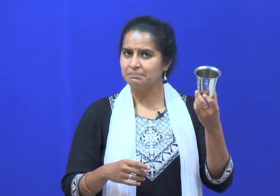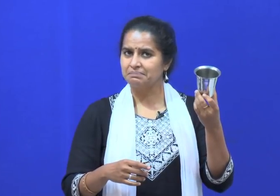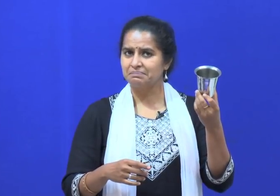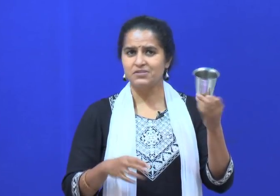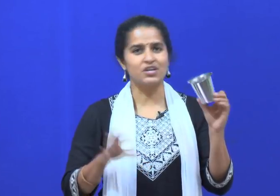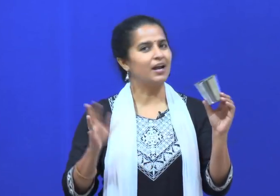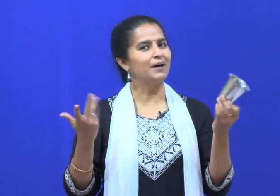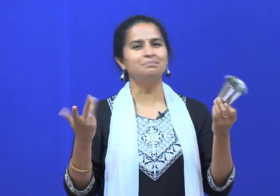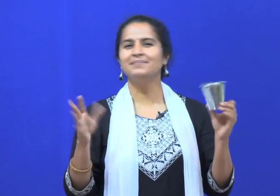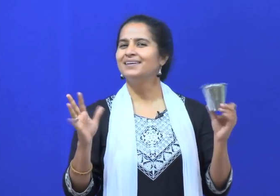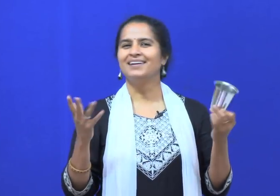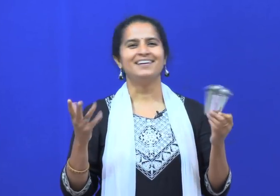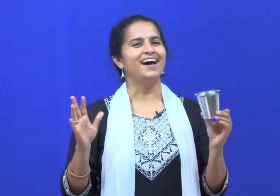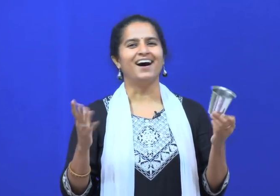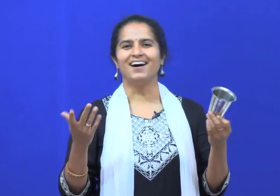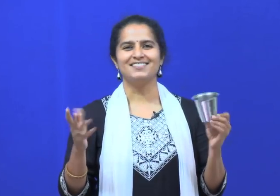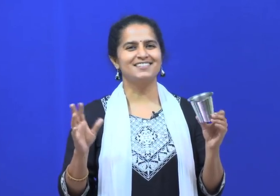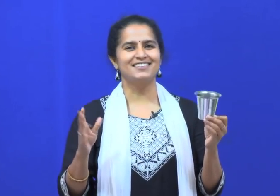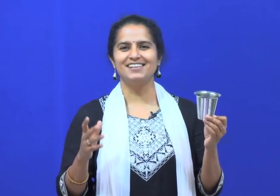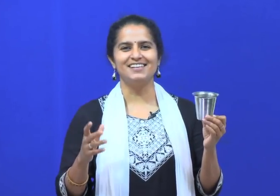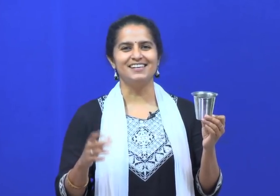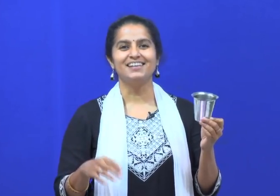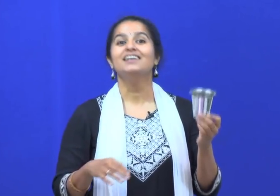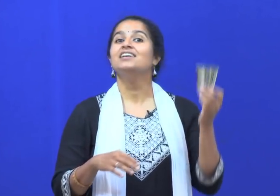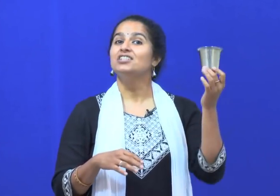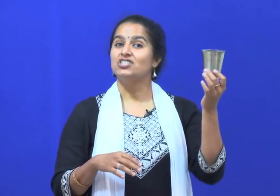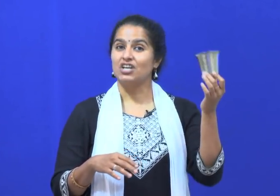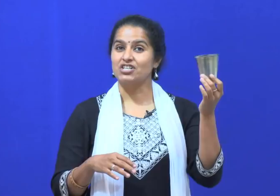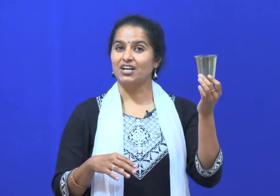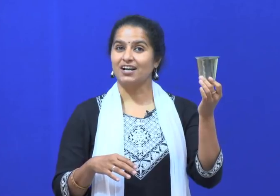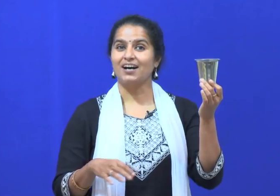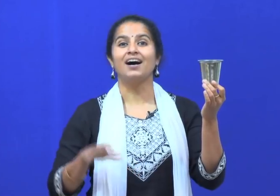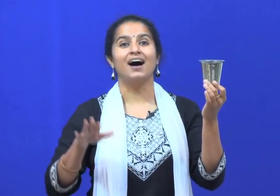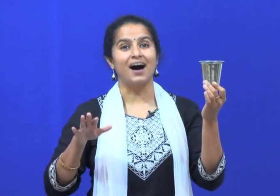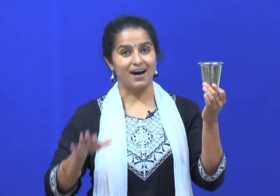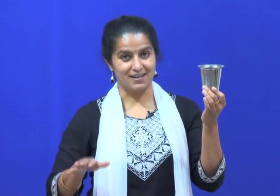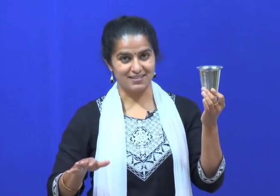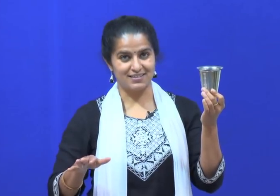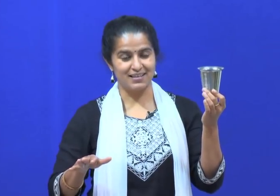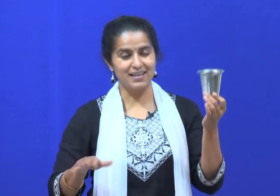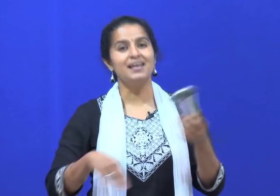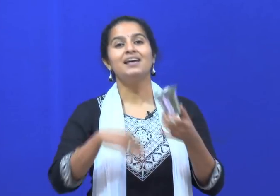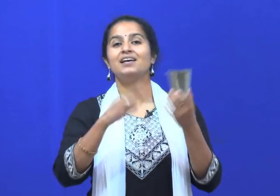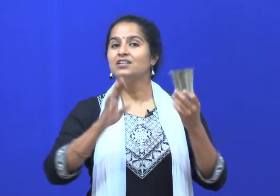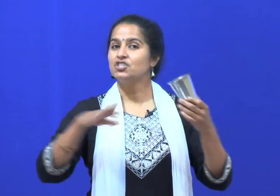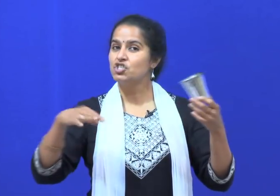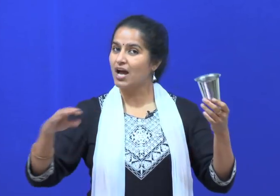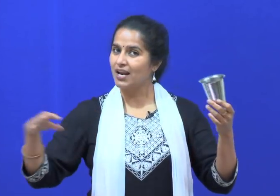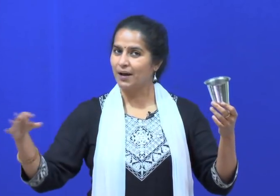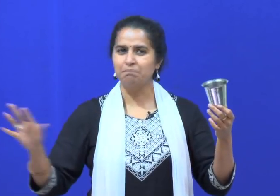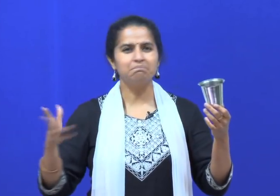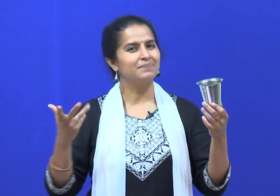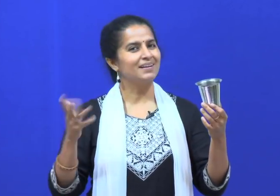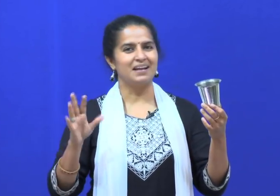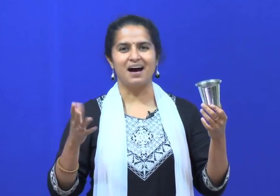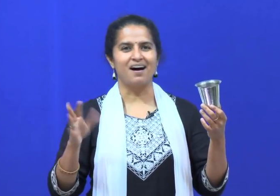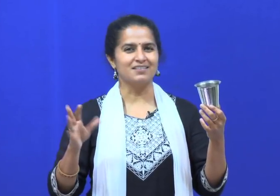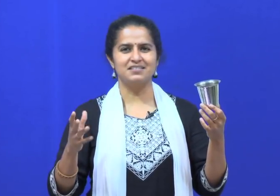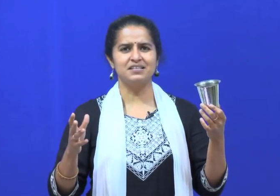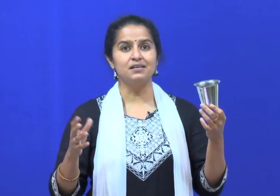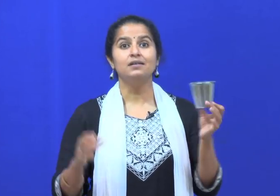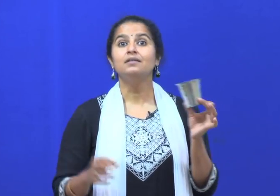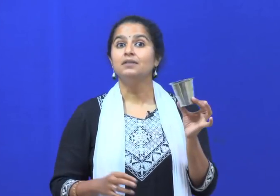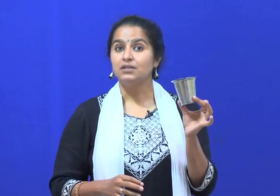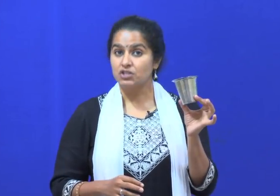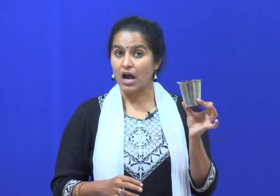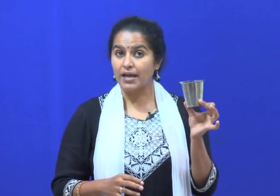asti. Jalam nasti. Chashakaha asti. Jalam